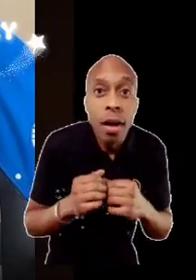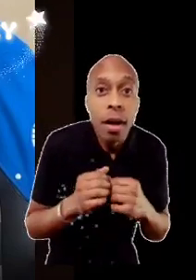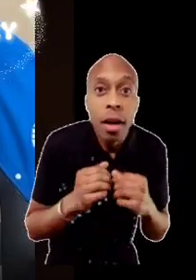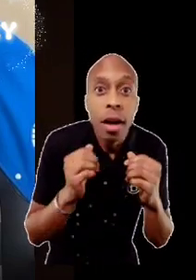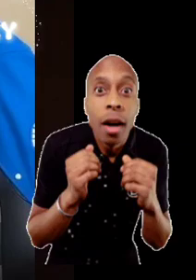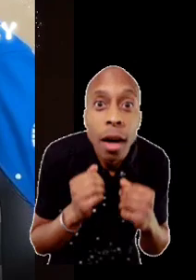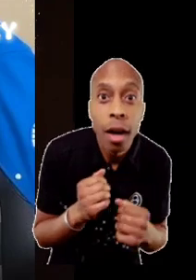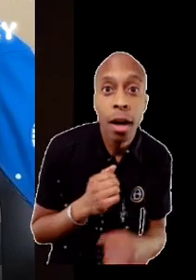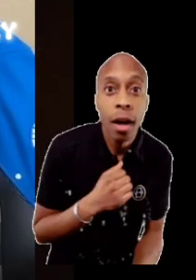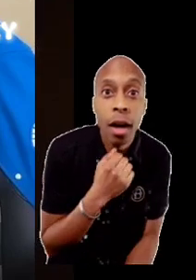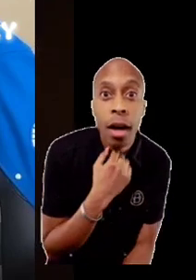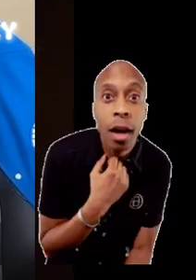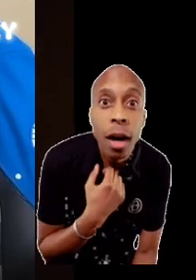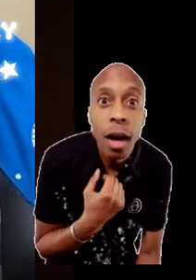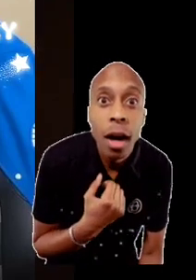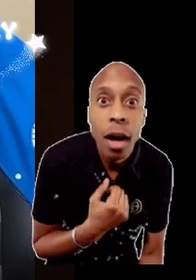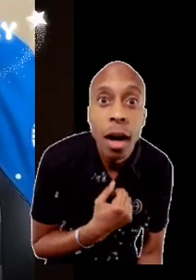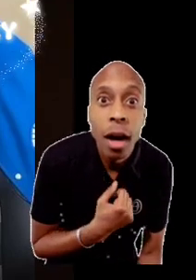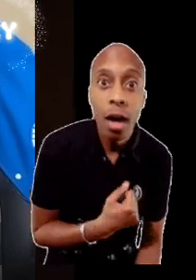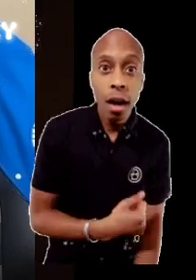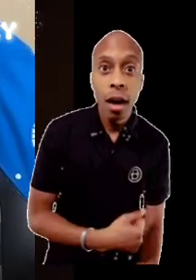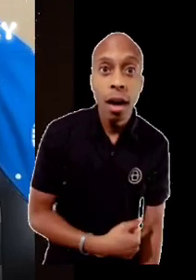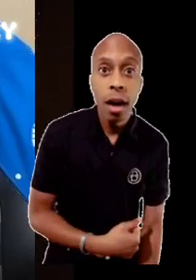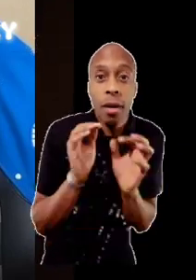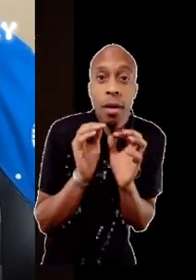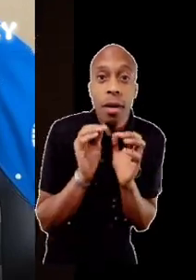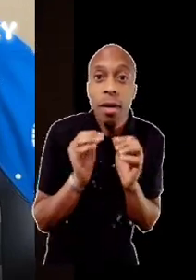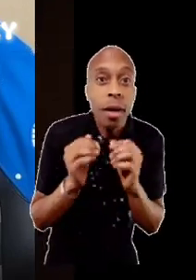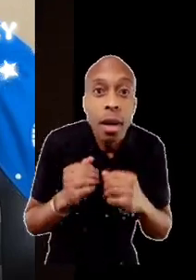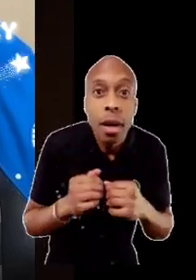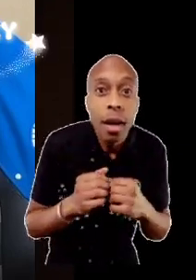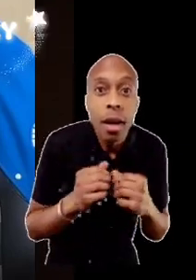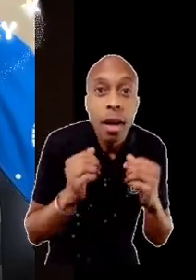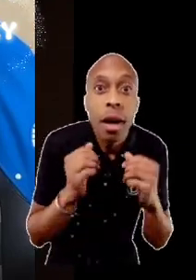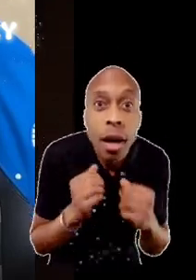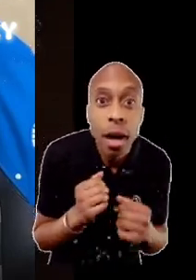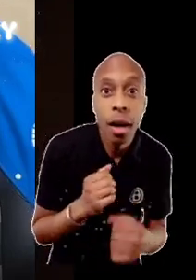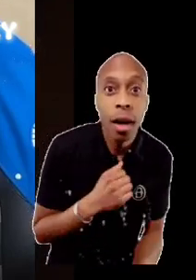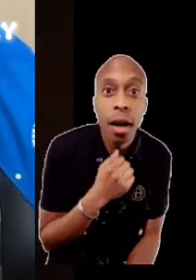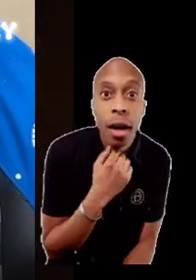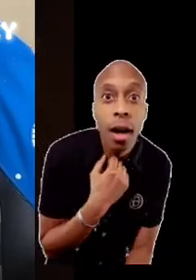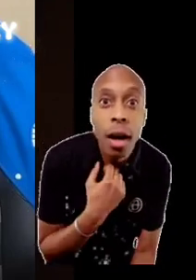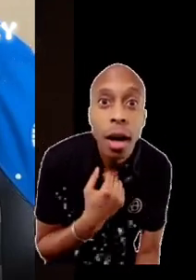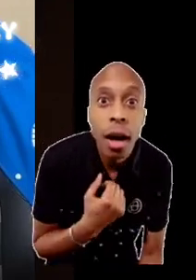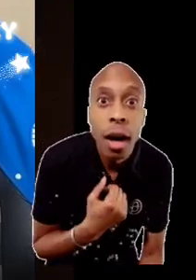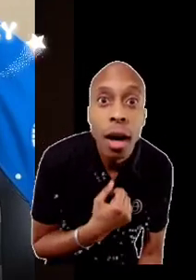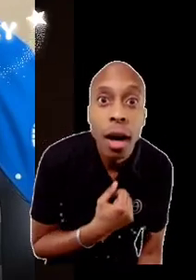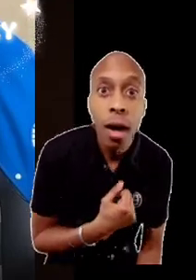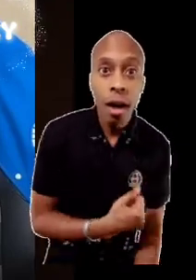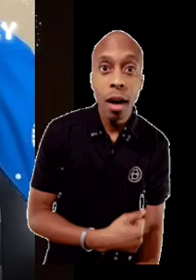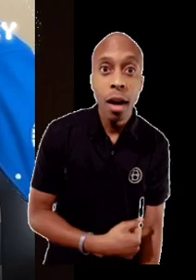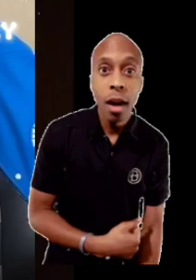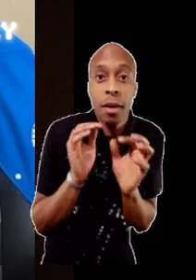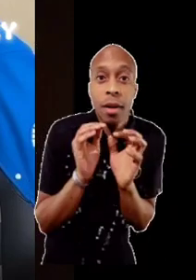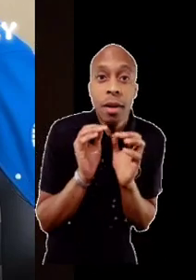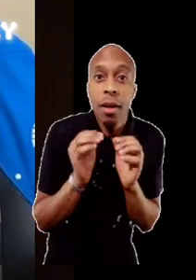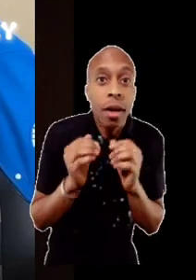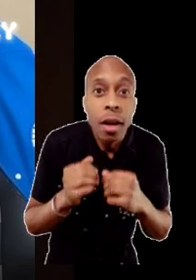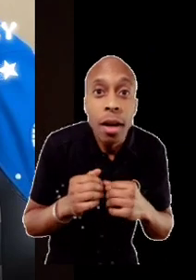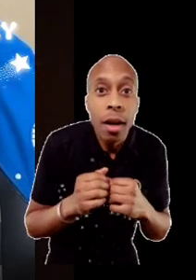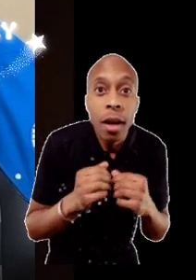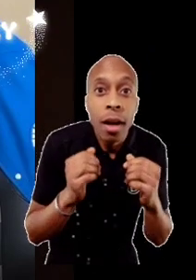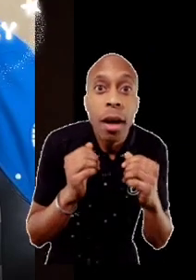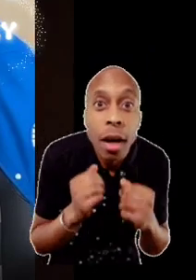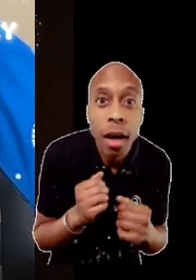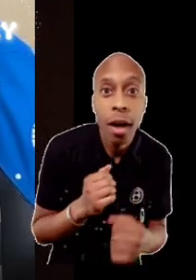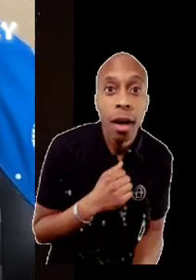You hear me say me is Rosetta Guy granddaughter? Eh? I represent the Williams very well. I